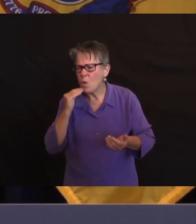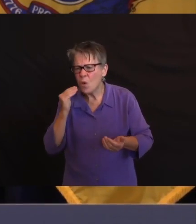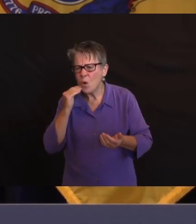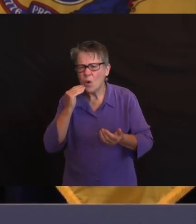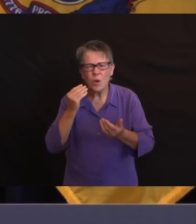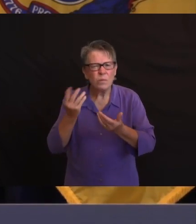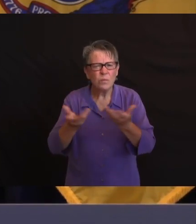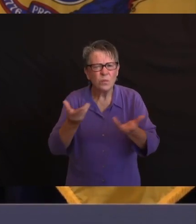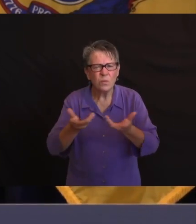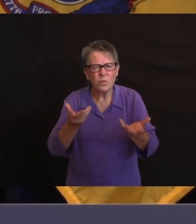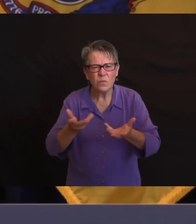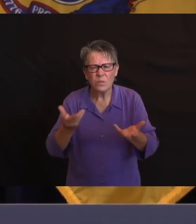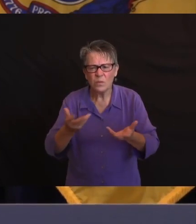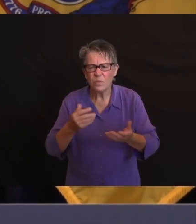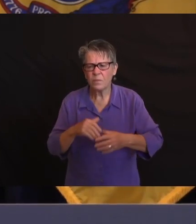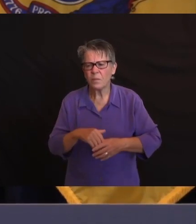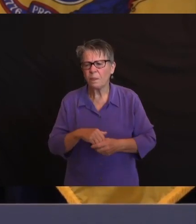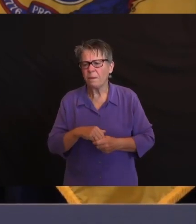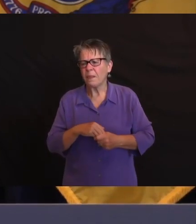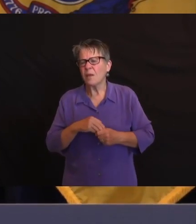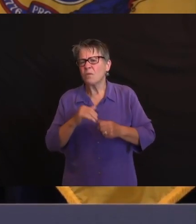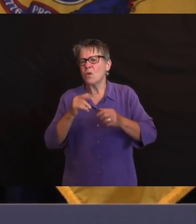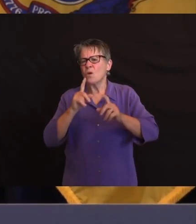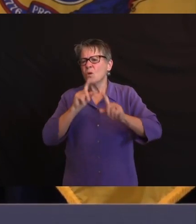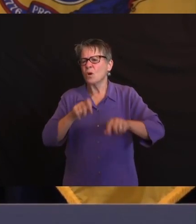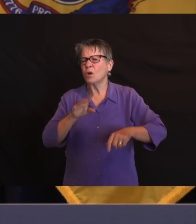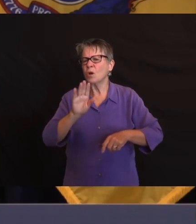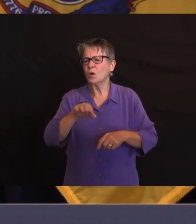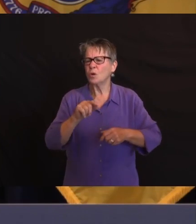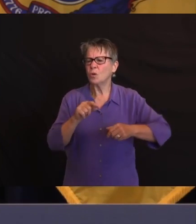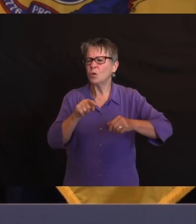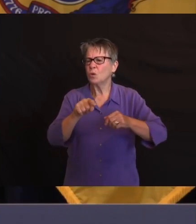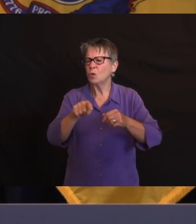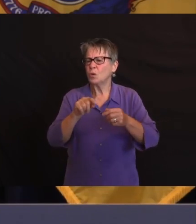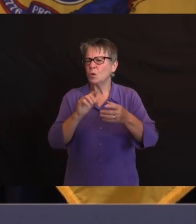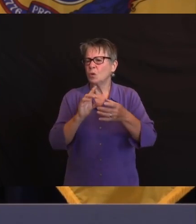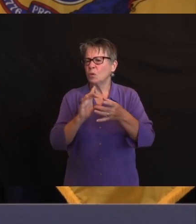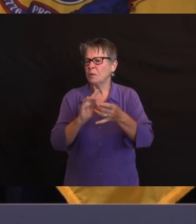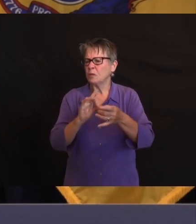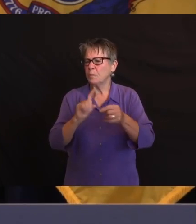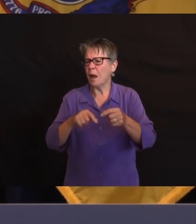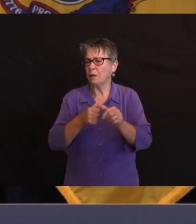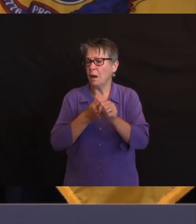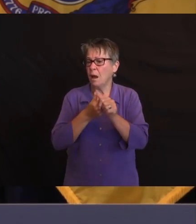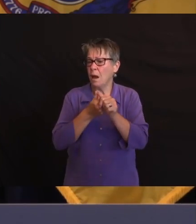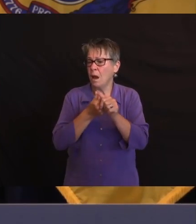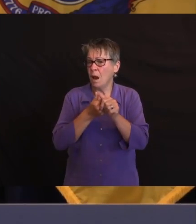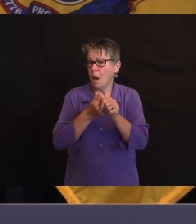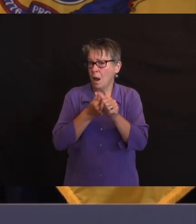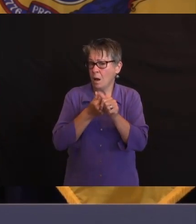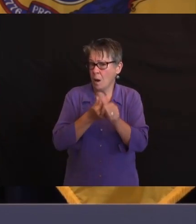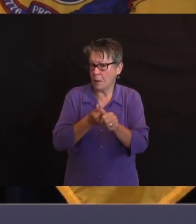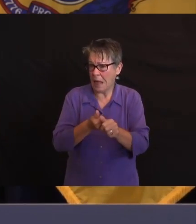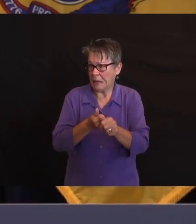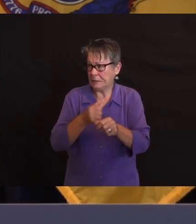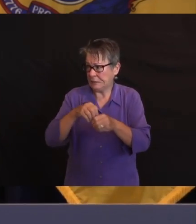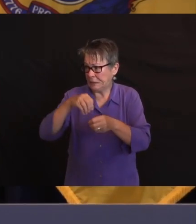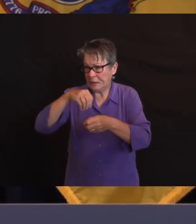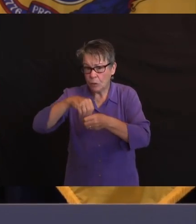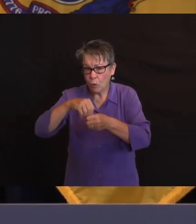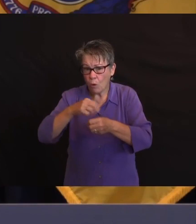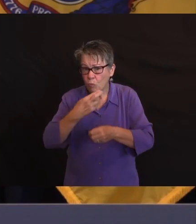of a couple of weeks here, that compliance with indoor dining has been good. But my colleagues have